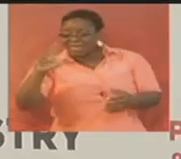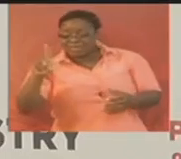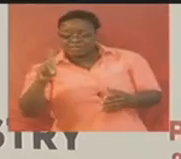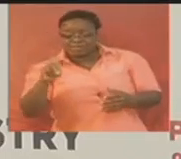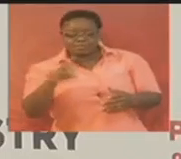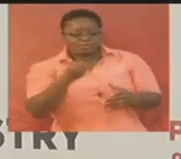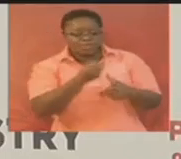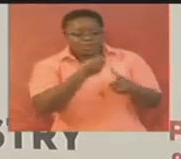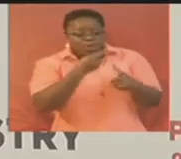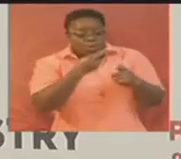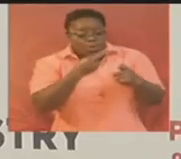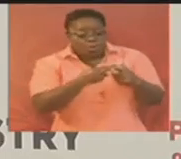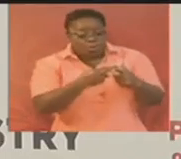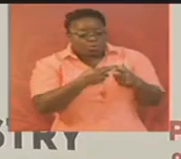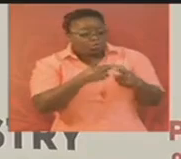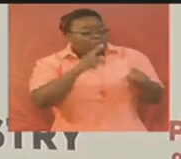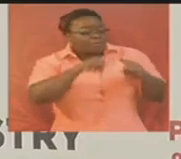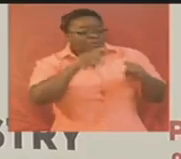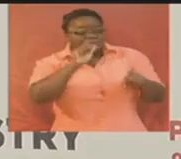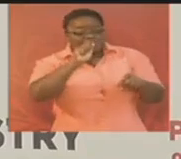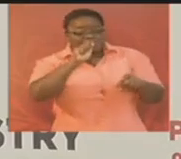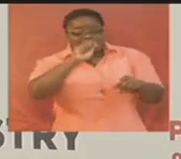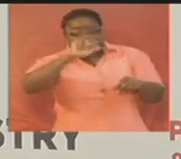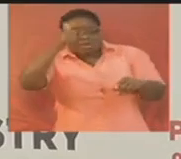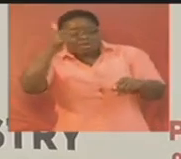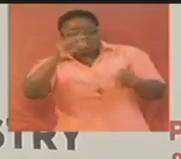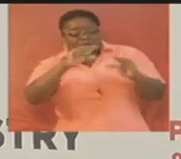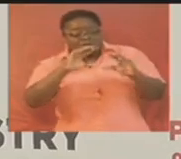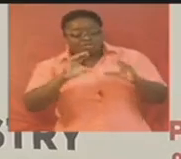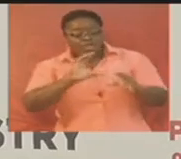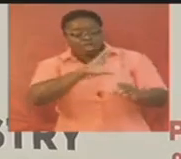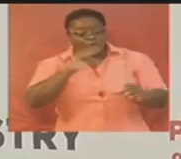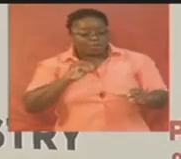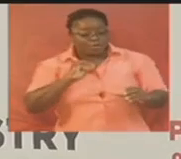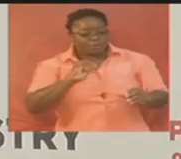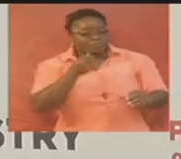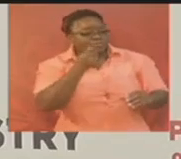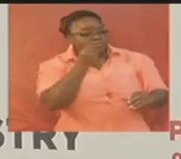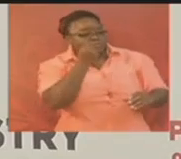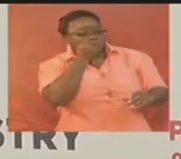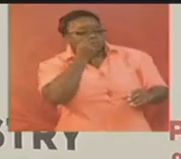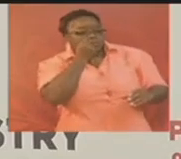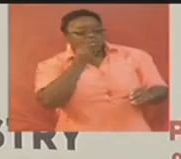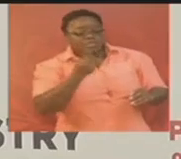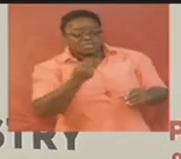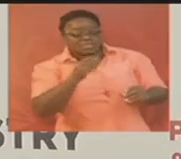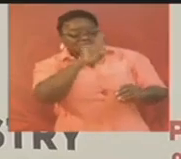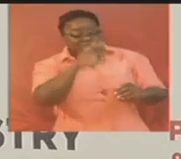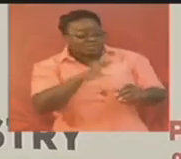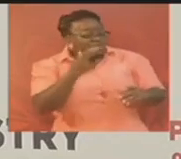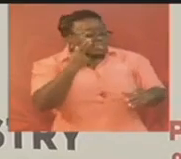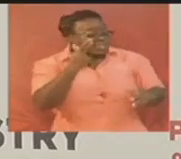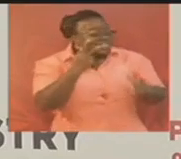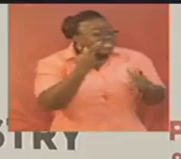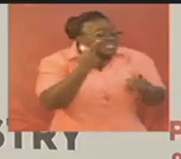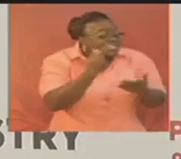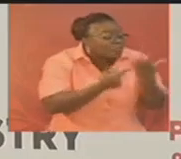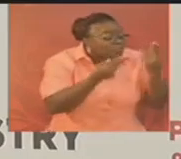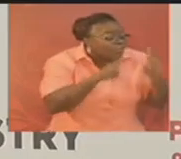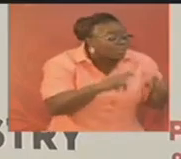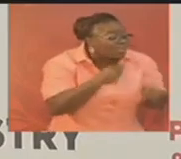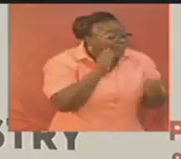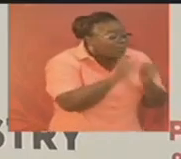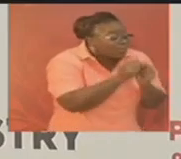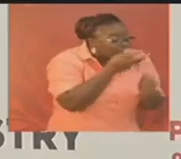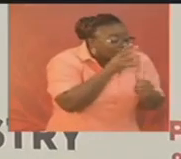actually doing the nasal swabs. So they were detecting asymptomatic infection. So that is effectively what we mean